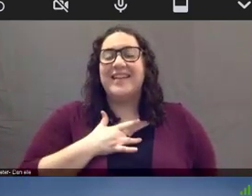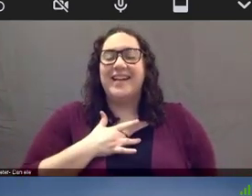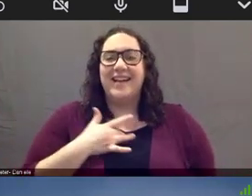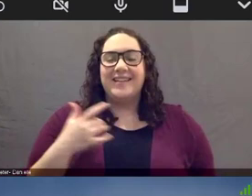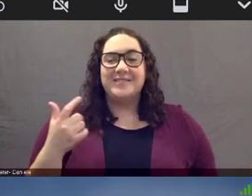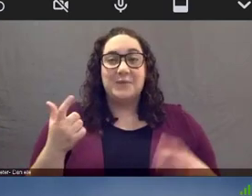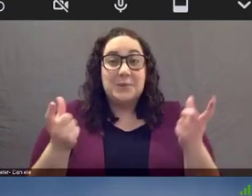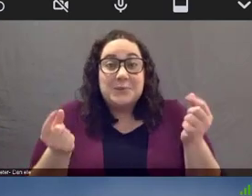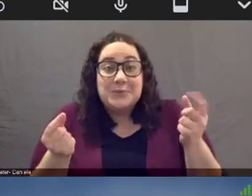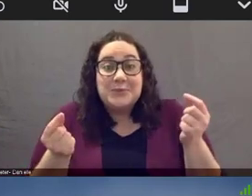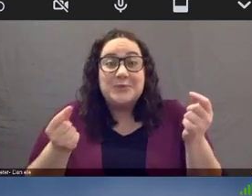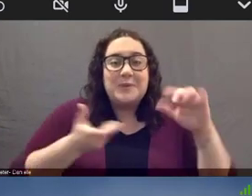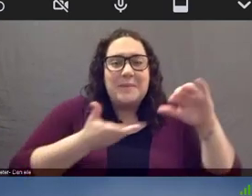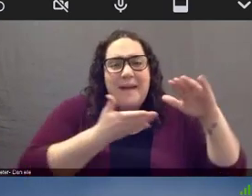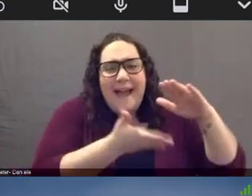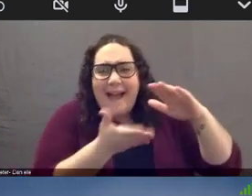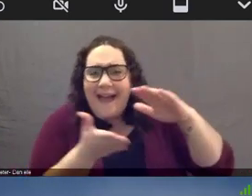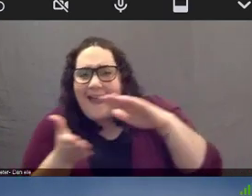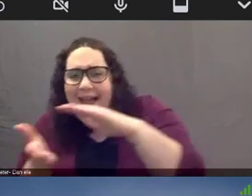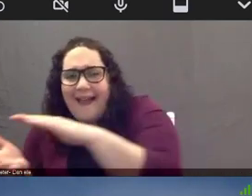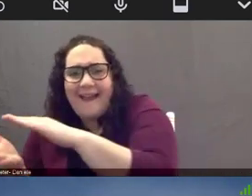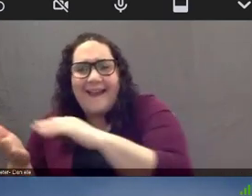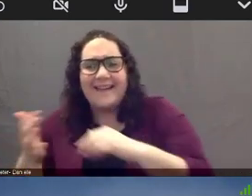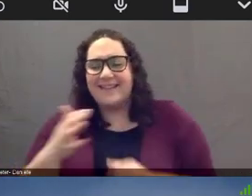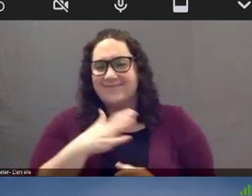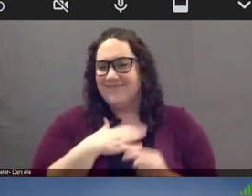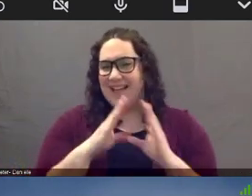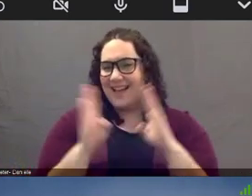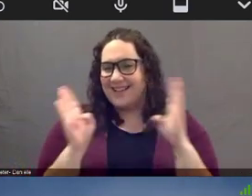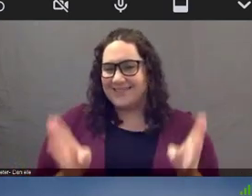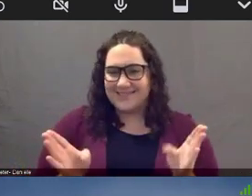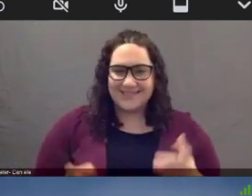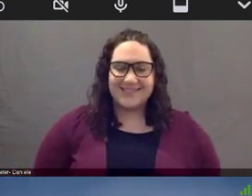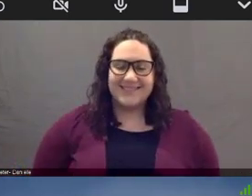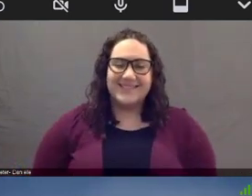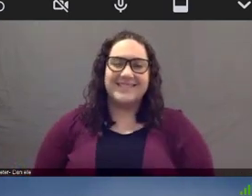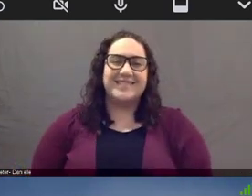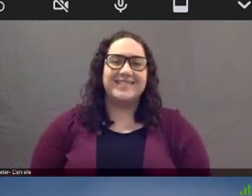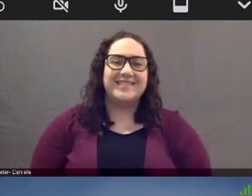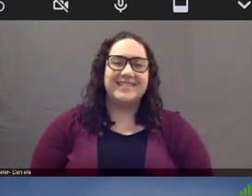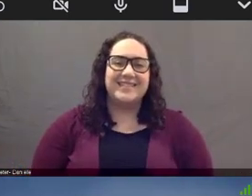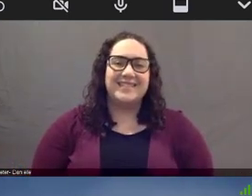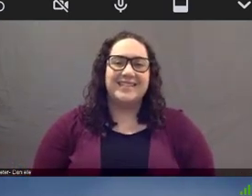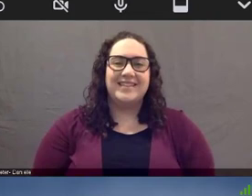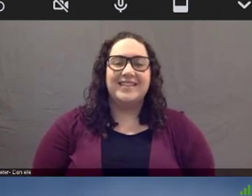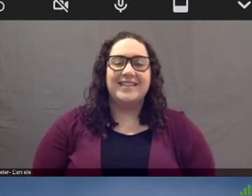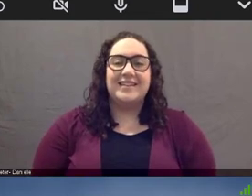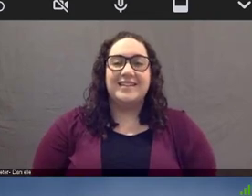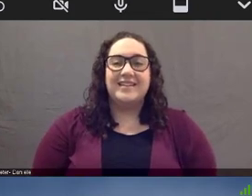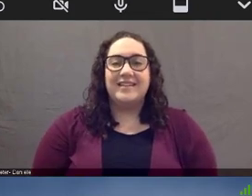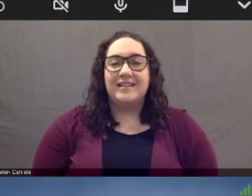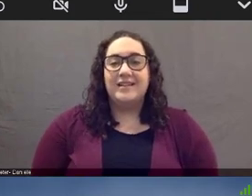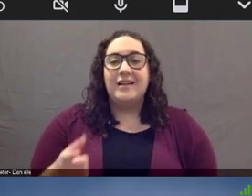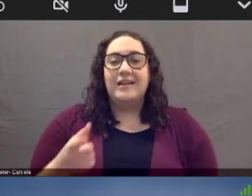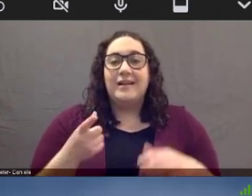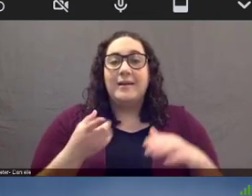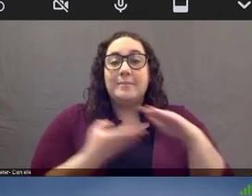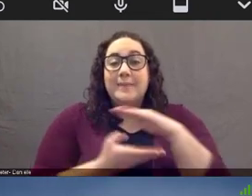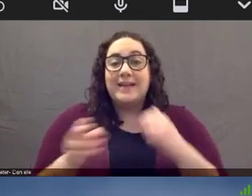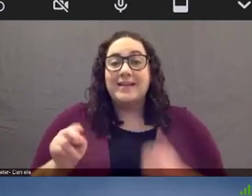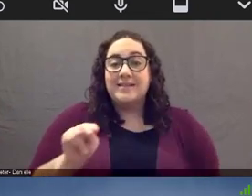baking, I guess, right? So we have I made some naan,